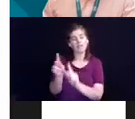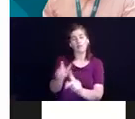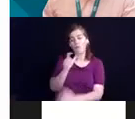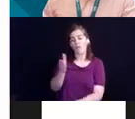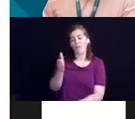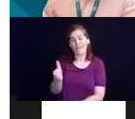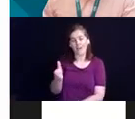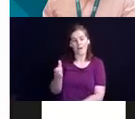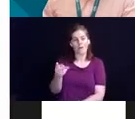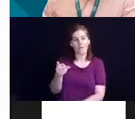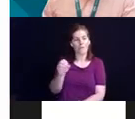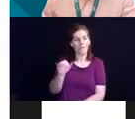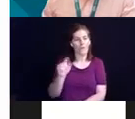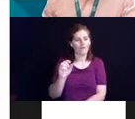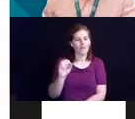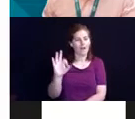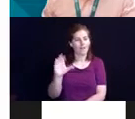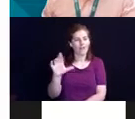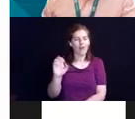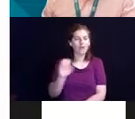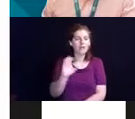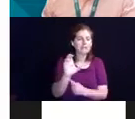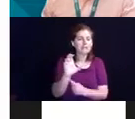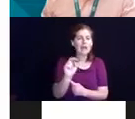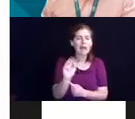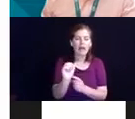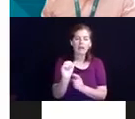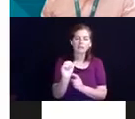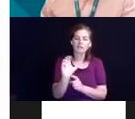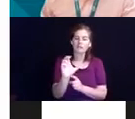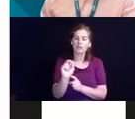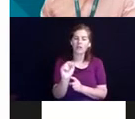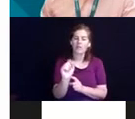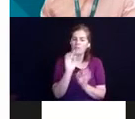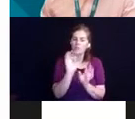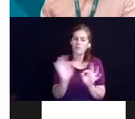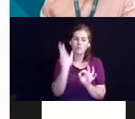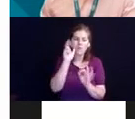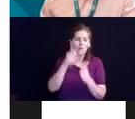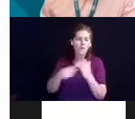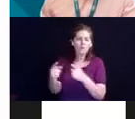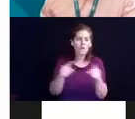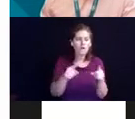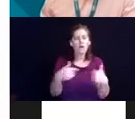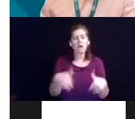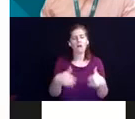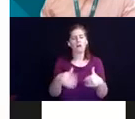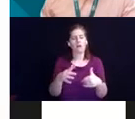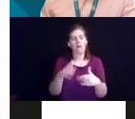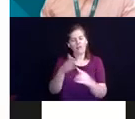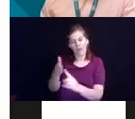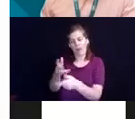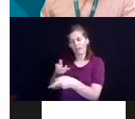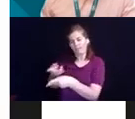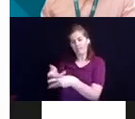especially certified nursing assistants in nursing homes. Really critical to hear what things are going on at the point of care and be able to